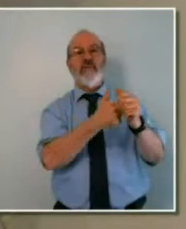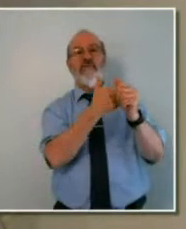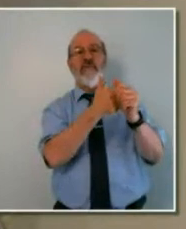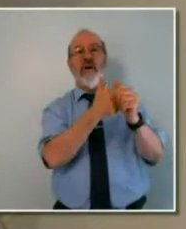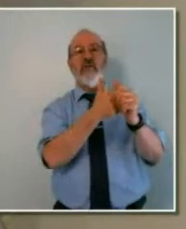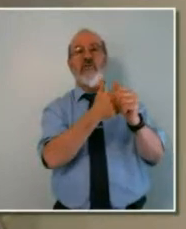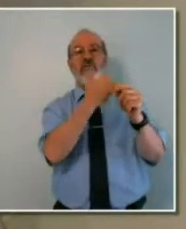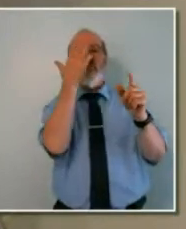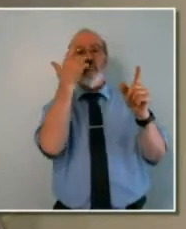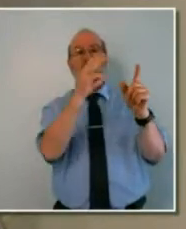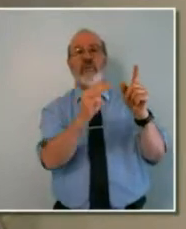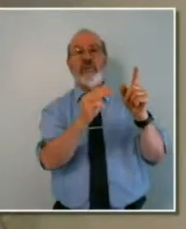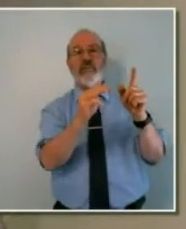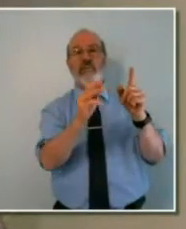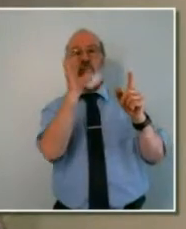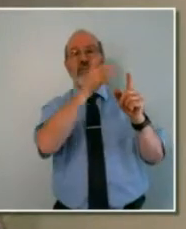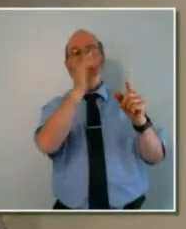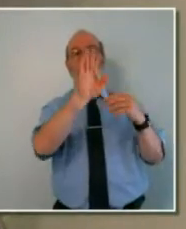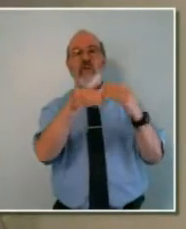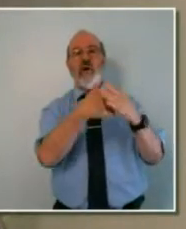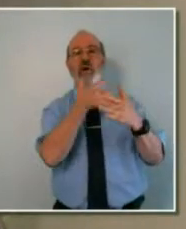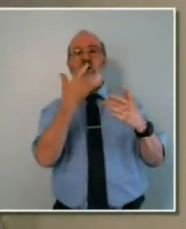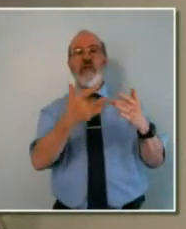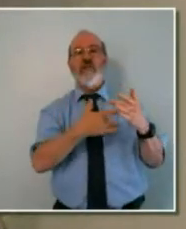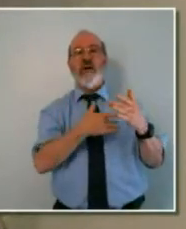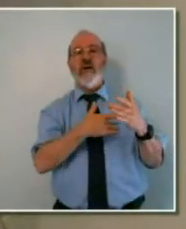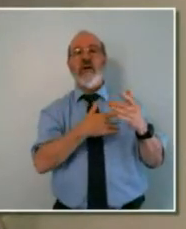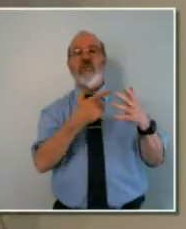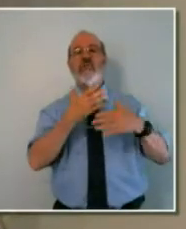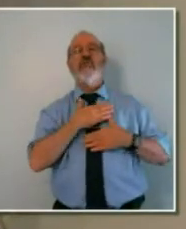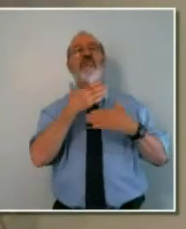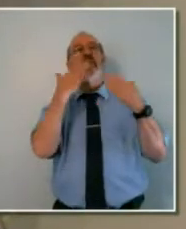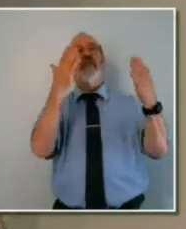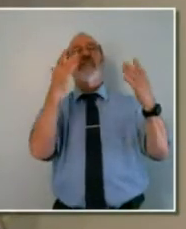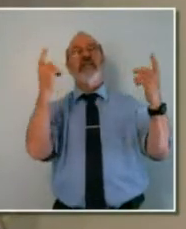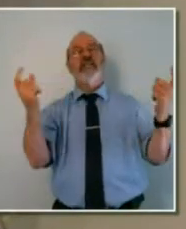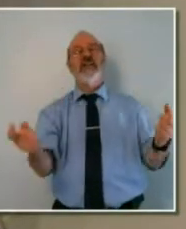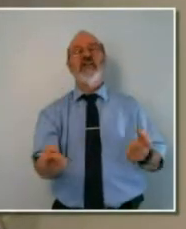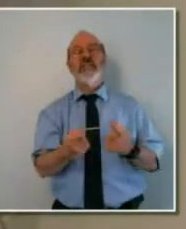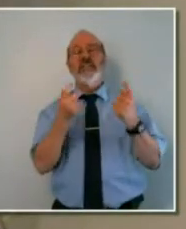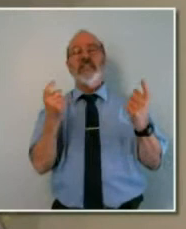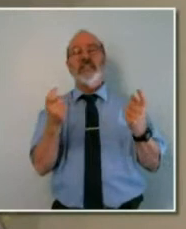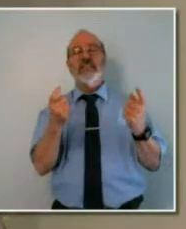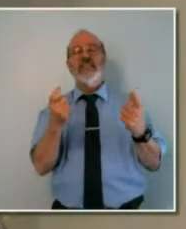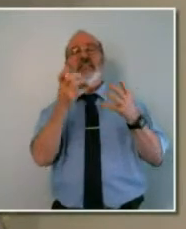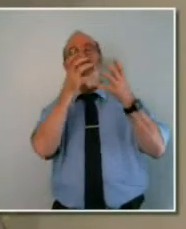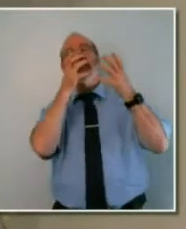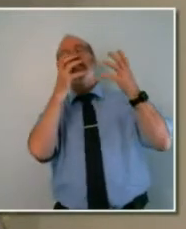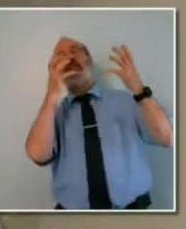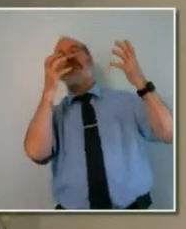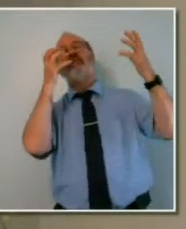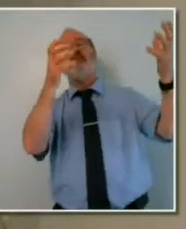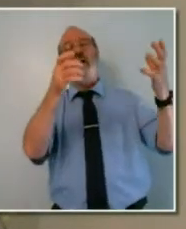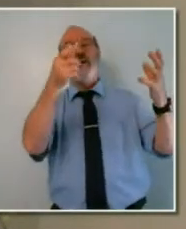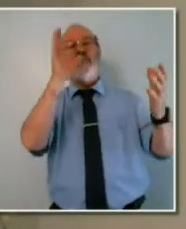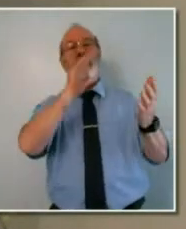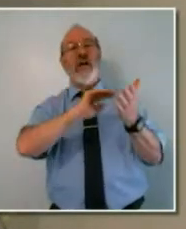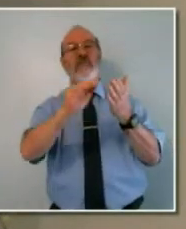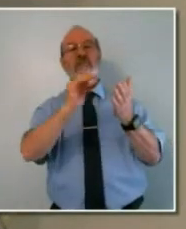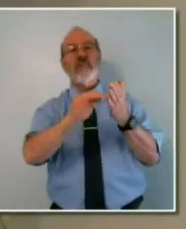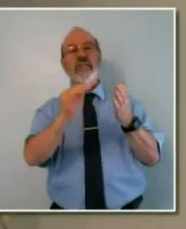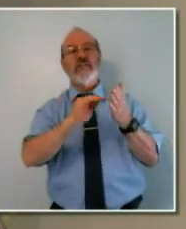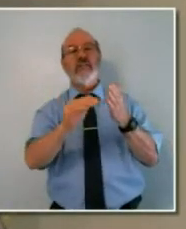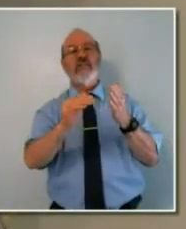him, when we seek him with all our heart, when we come confessing our transgression and crying out to God for forgiveness, then it